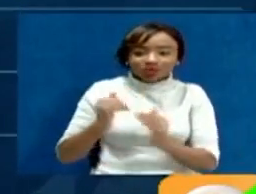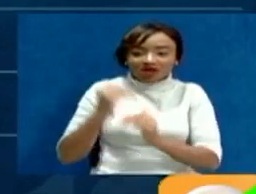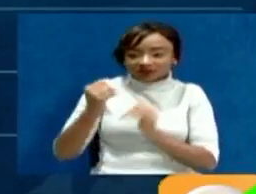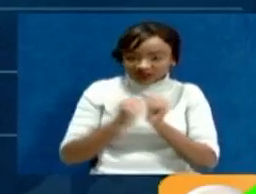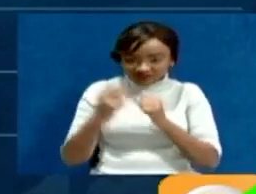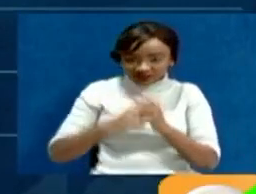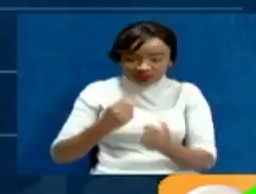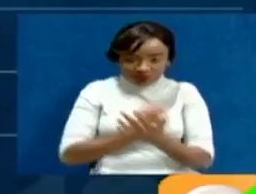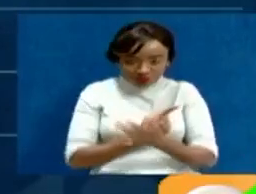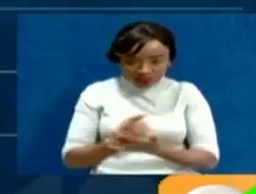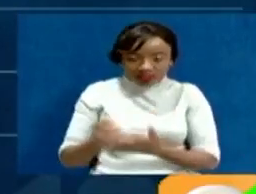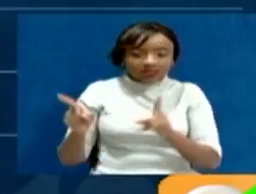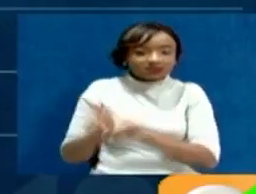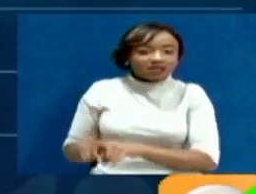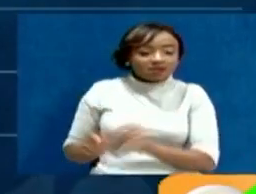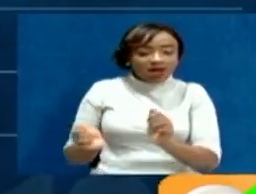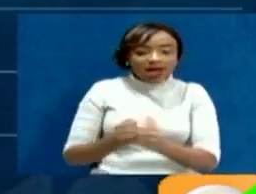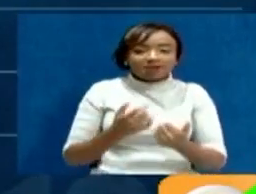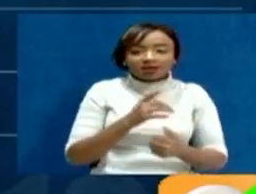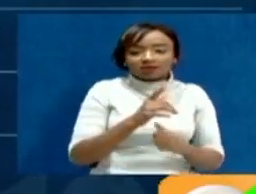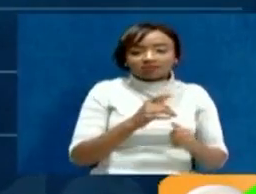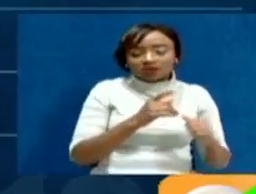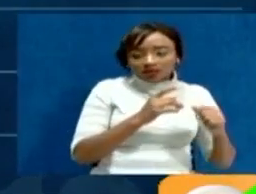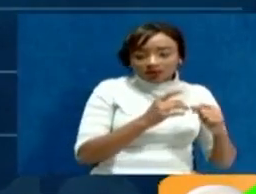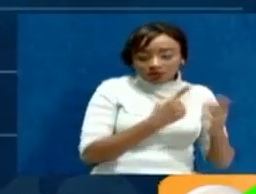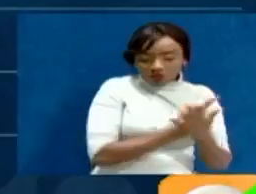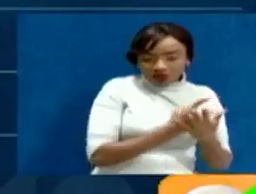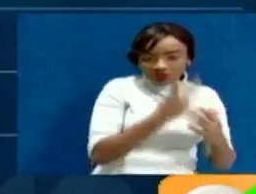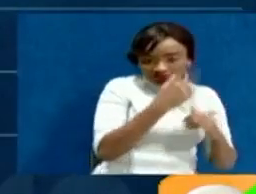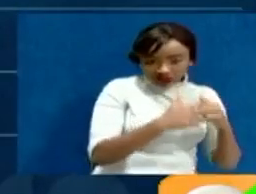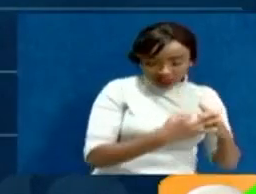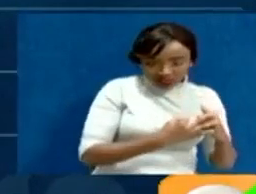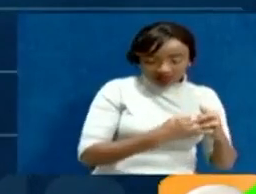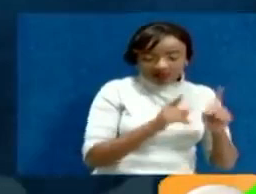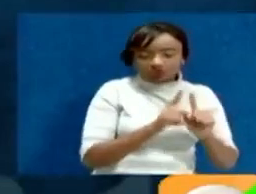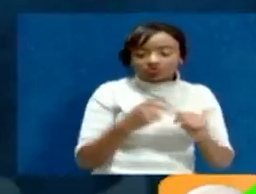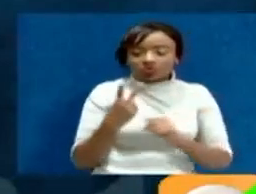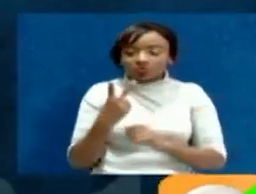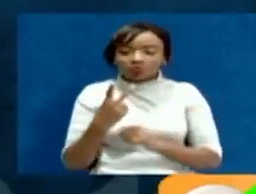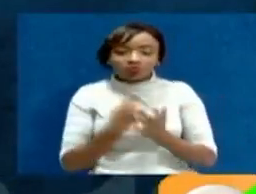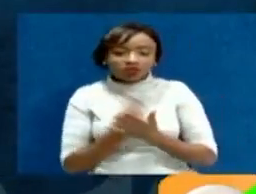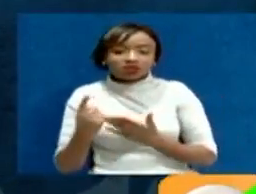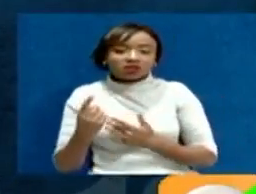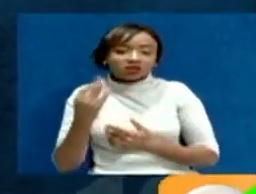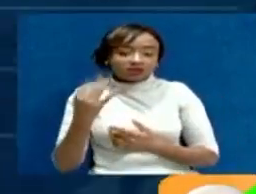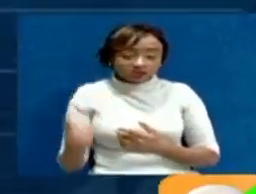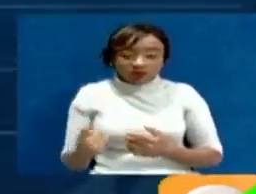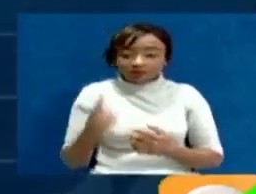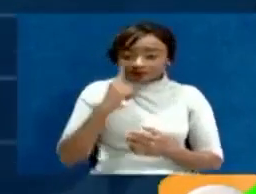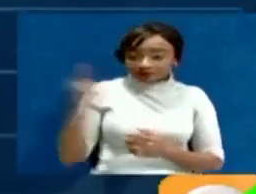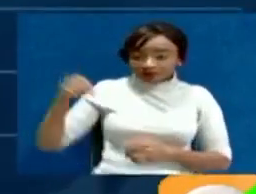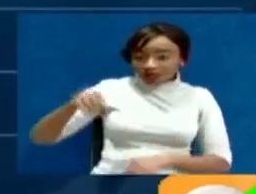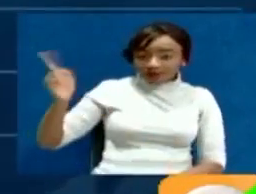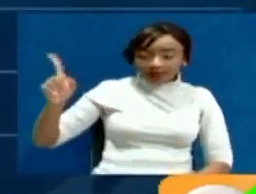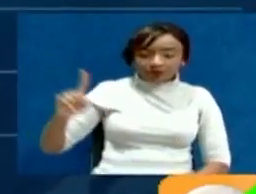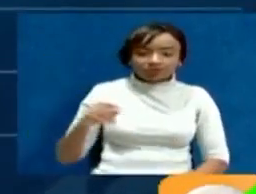The same curve also observed a plateau between week 28 and week 31. NAIROBI County has registered the highest caseload